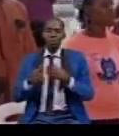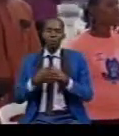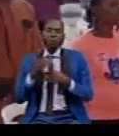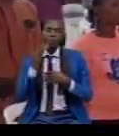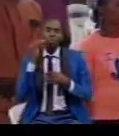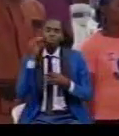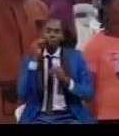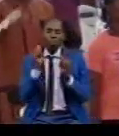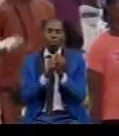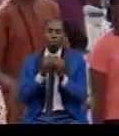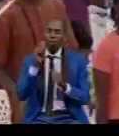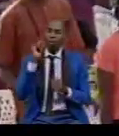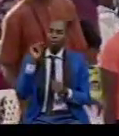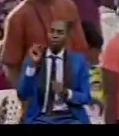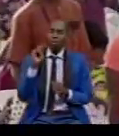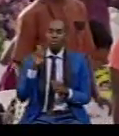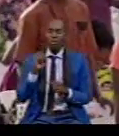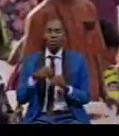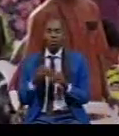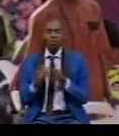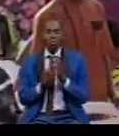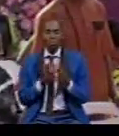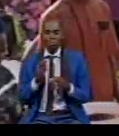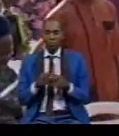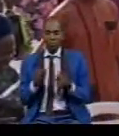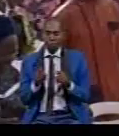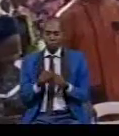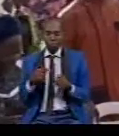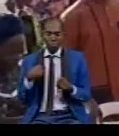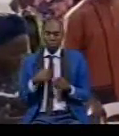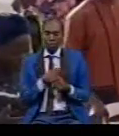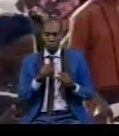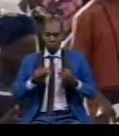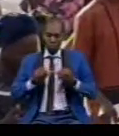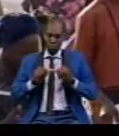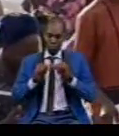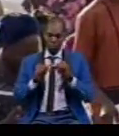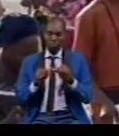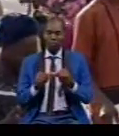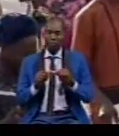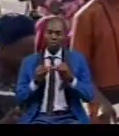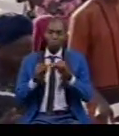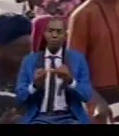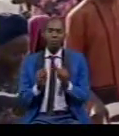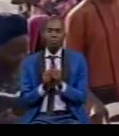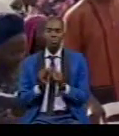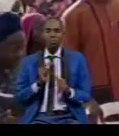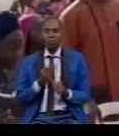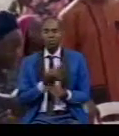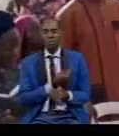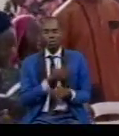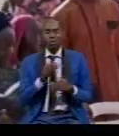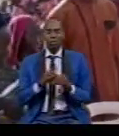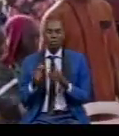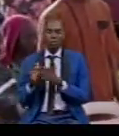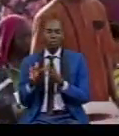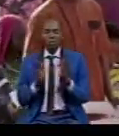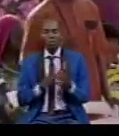in the green as grass. As we continue, sneaking, continue with us. Sneaking. Jesus, doing mighty evil name, and hiding it. We